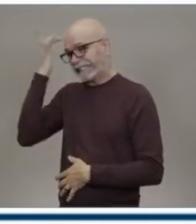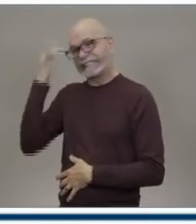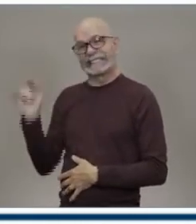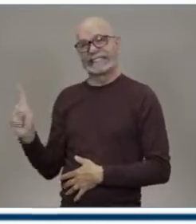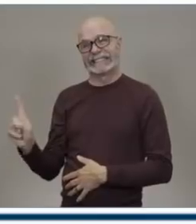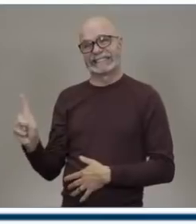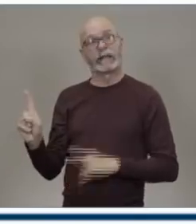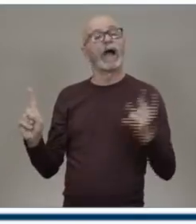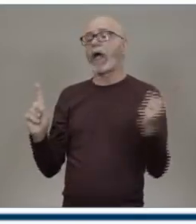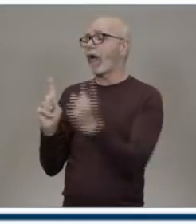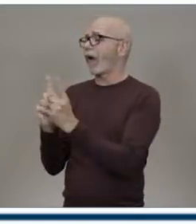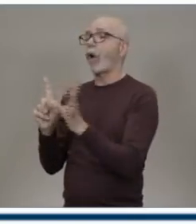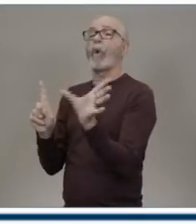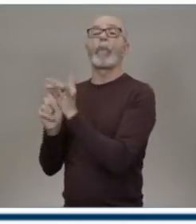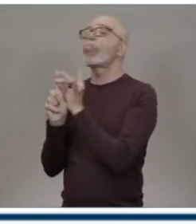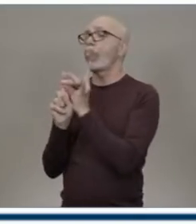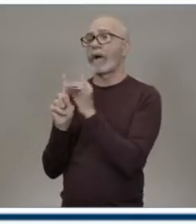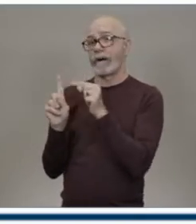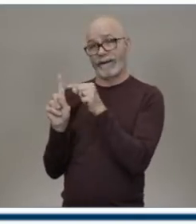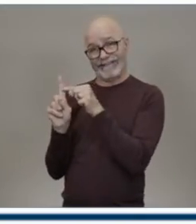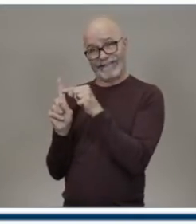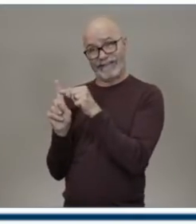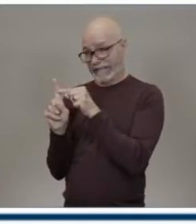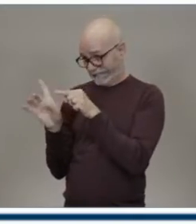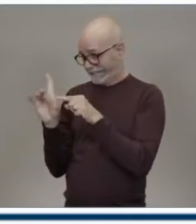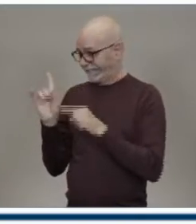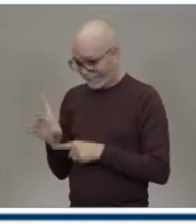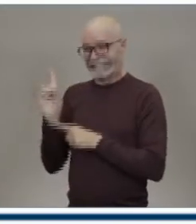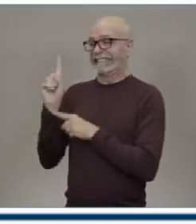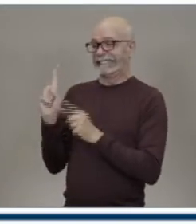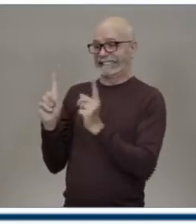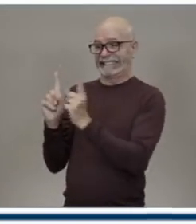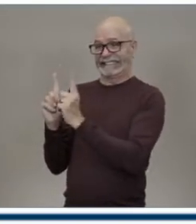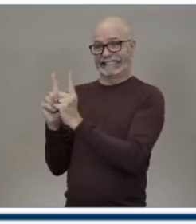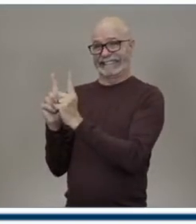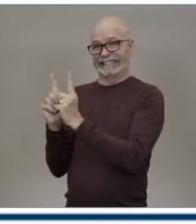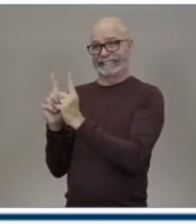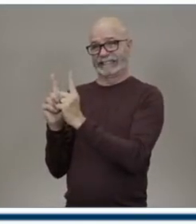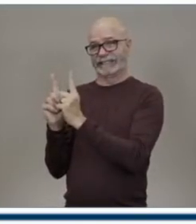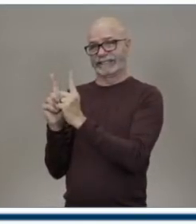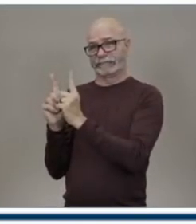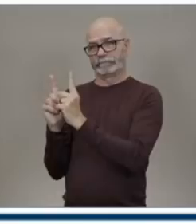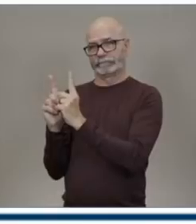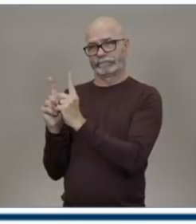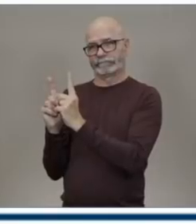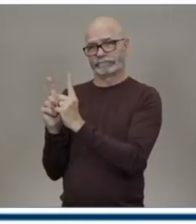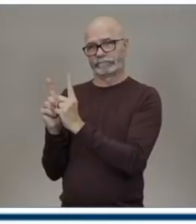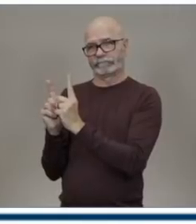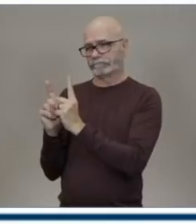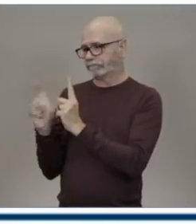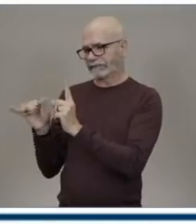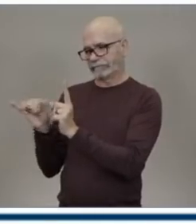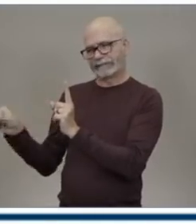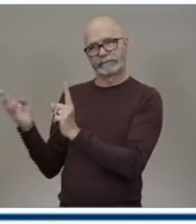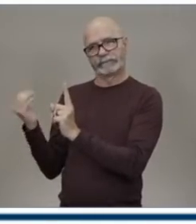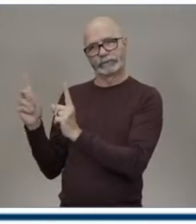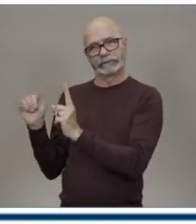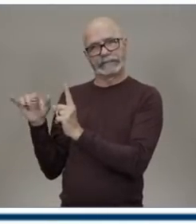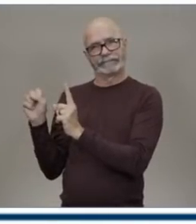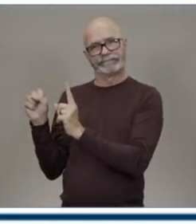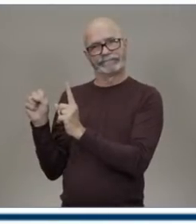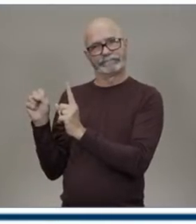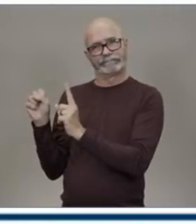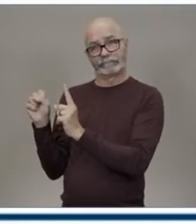we identify somebody who's a close contact, they have to be under isolation from the day that we identified them